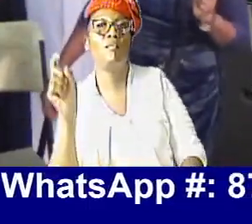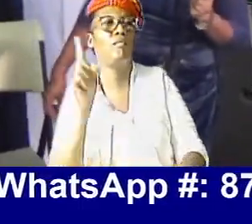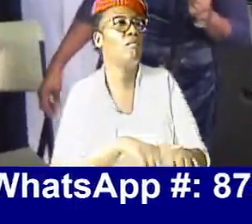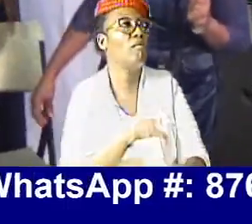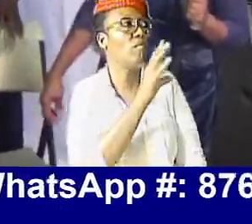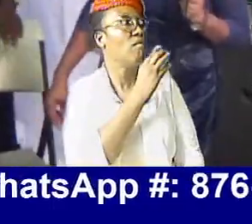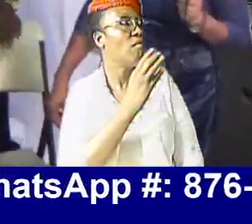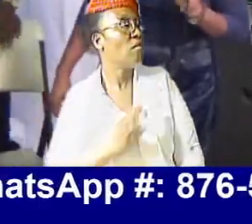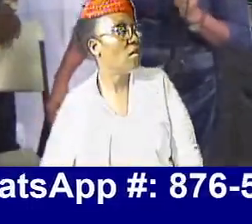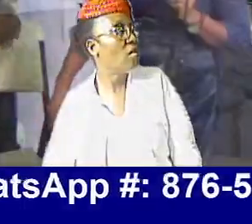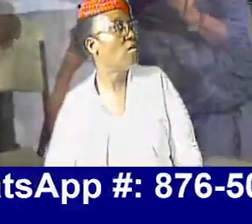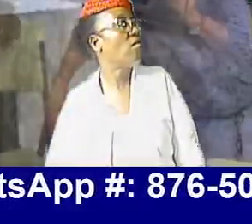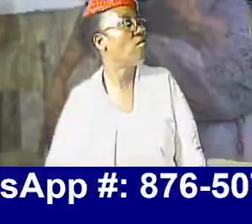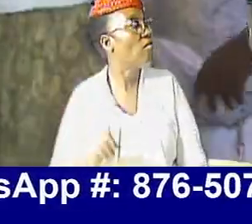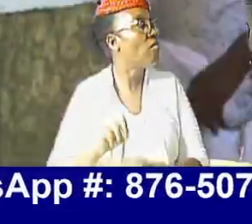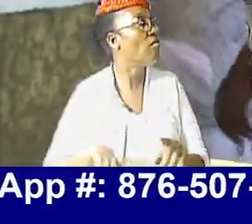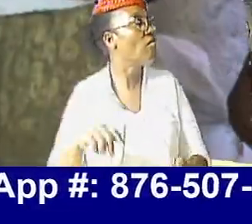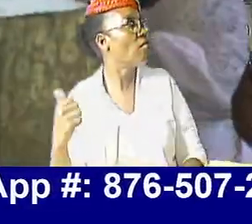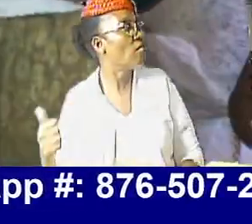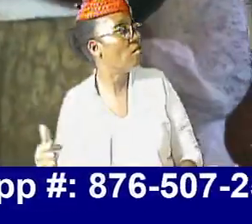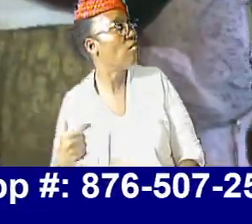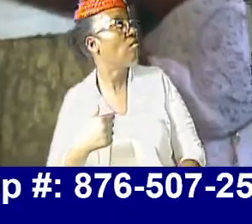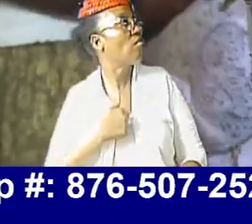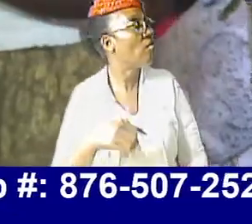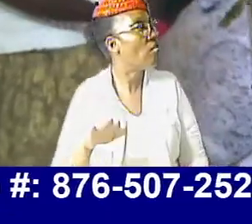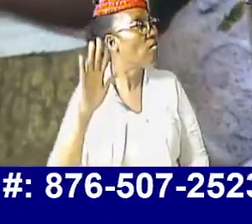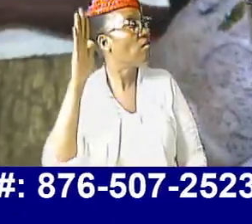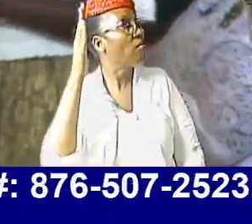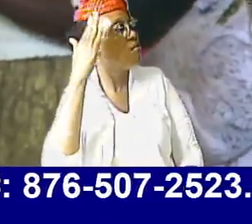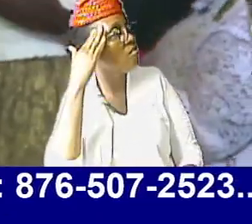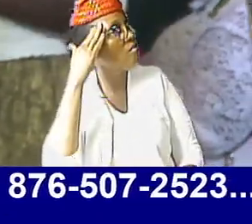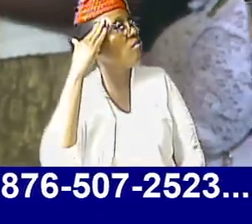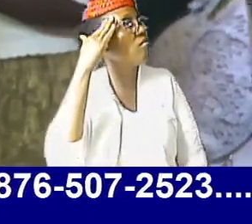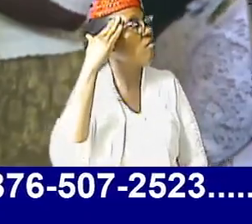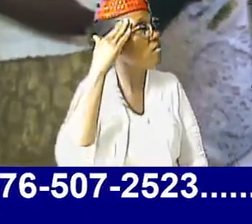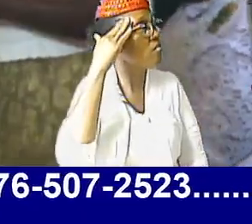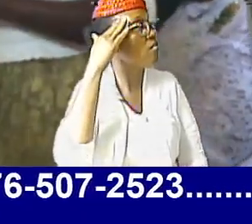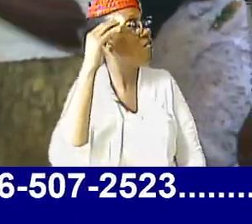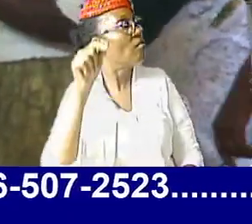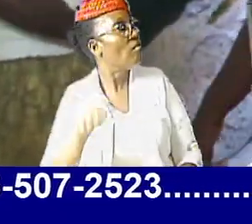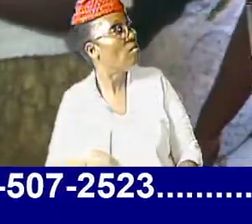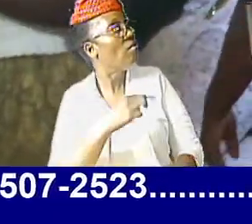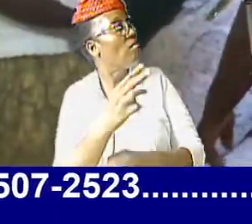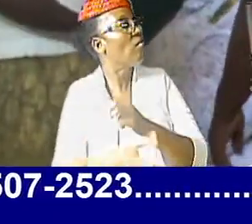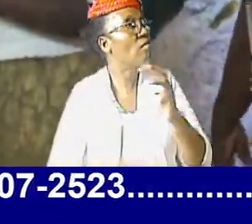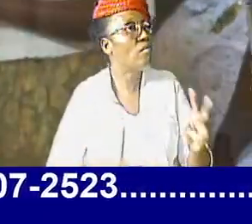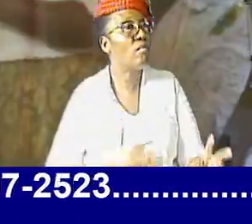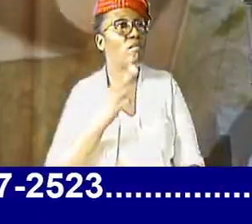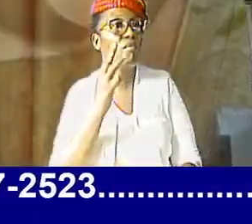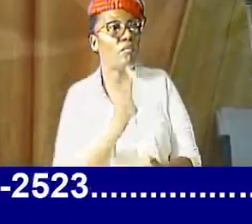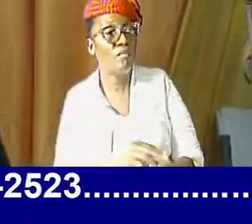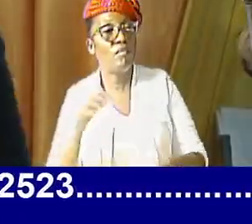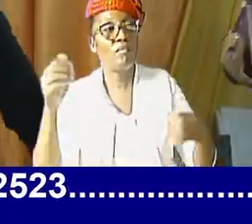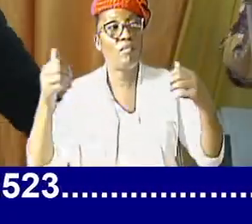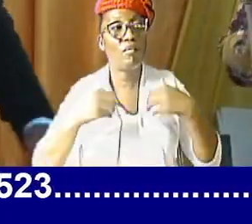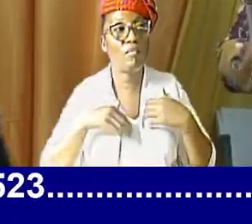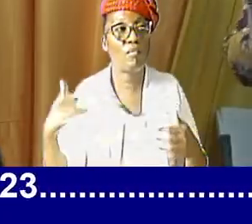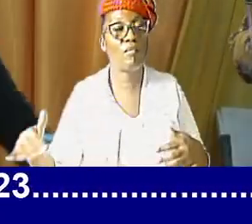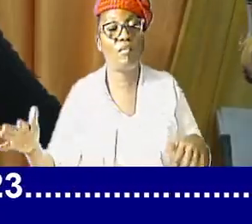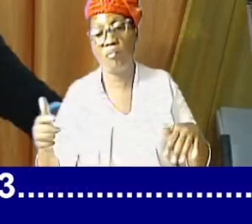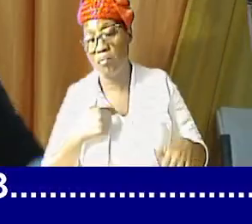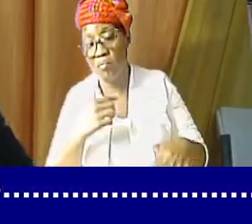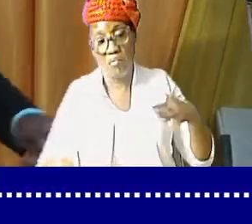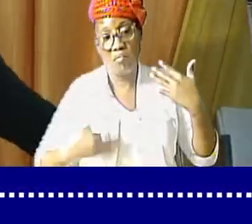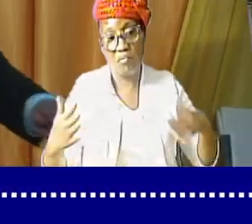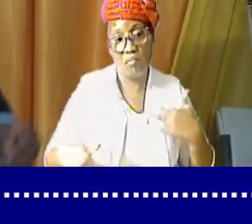old time Christian than anything I know. In this world I've tried most everything, and I'm